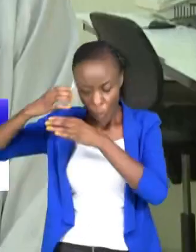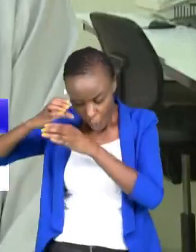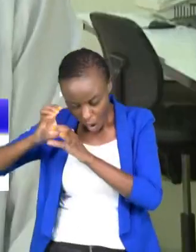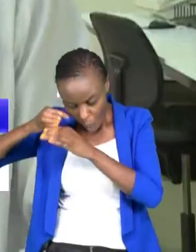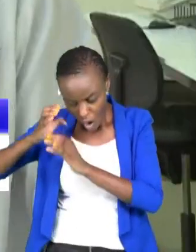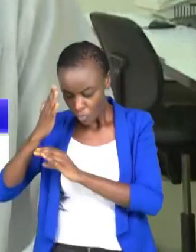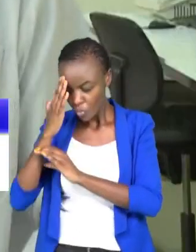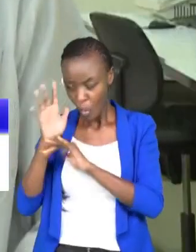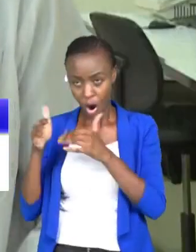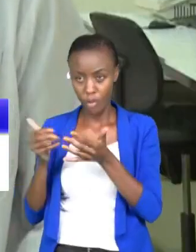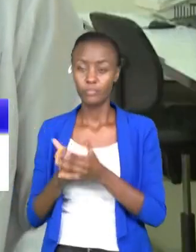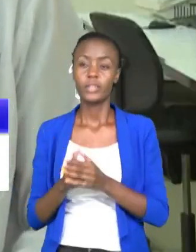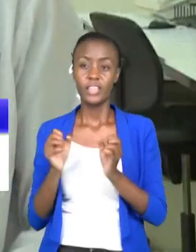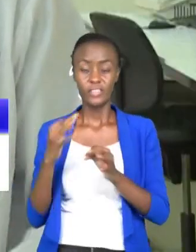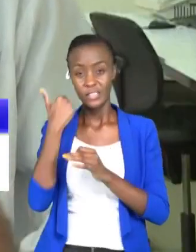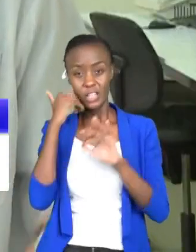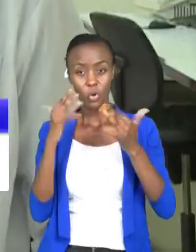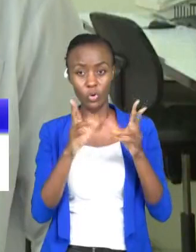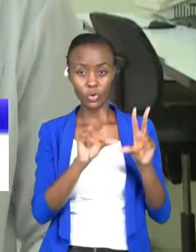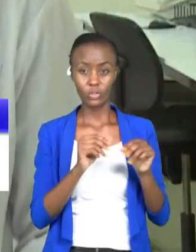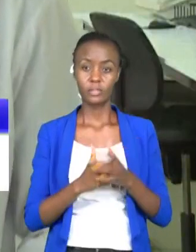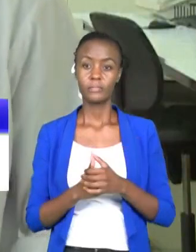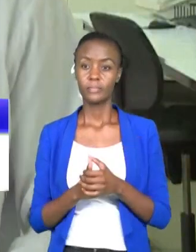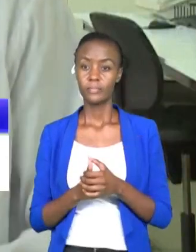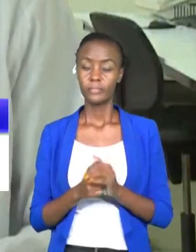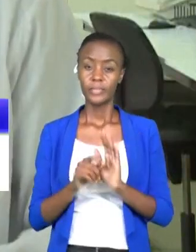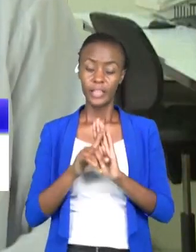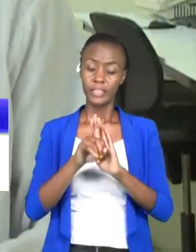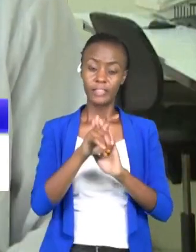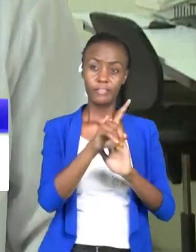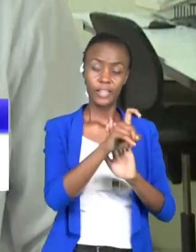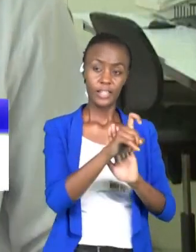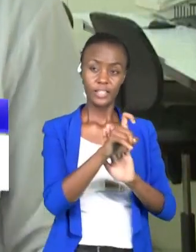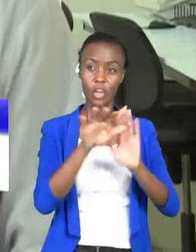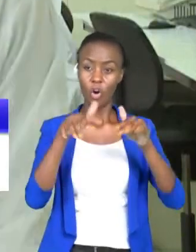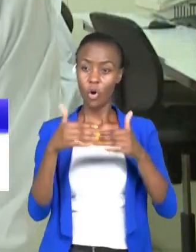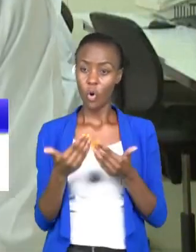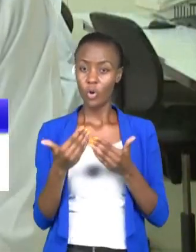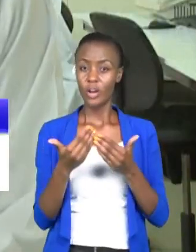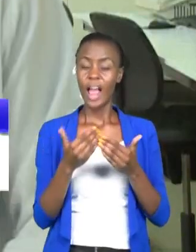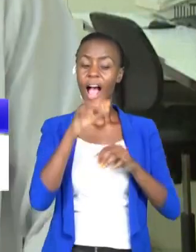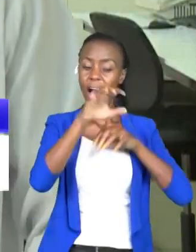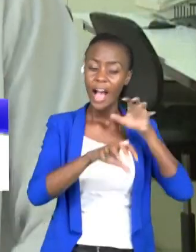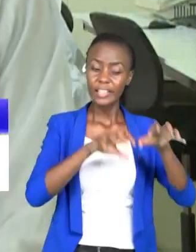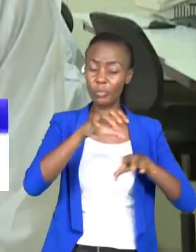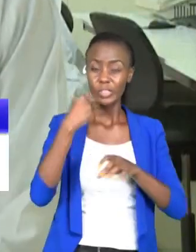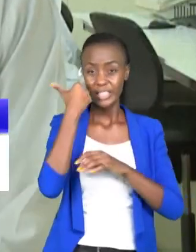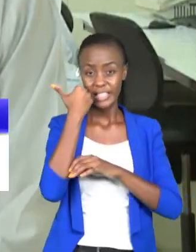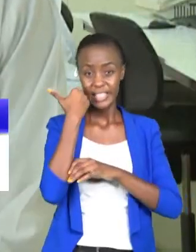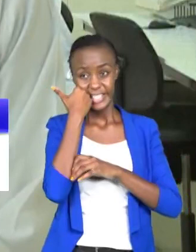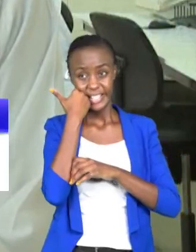testing. There is a renewed interest in anything to do with viruses, anything to do with zoonotic diseases, because of the